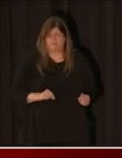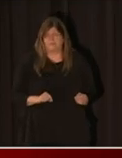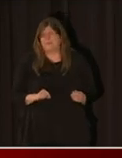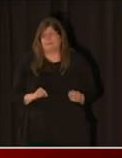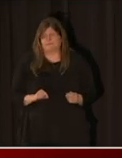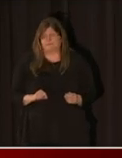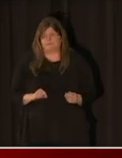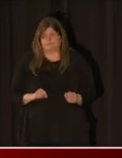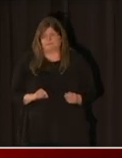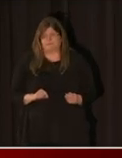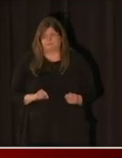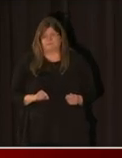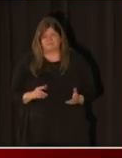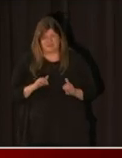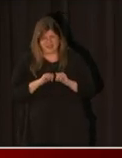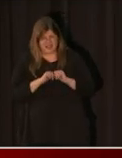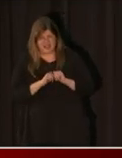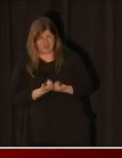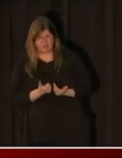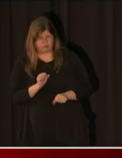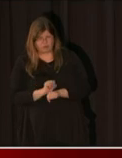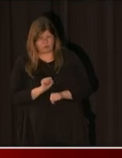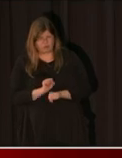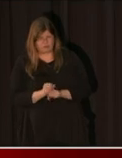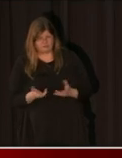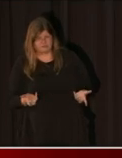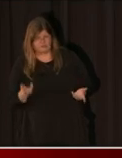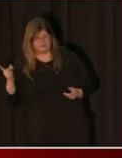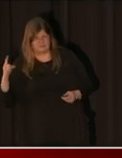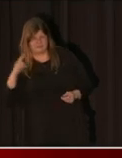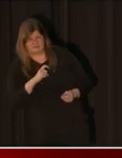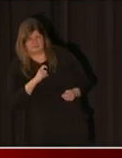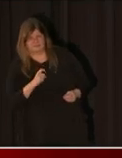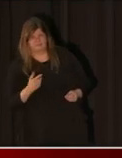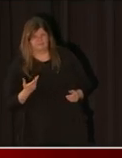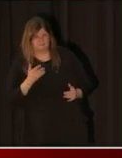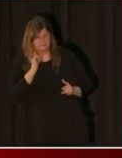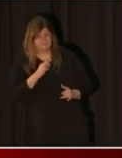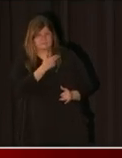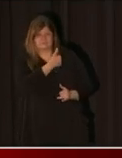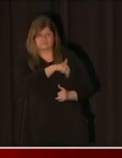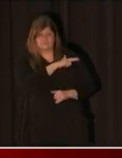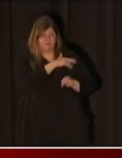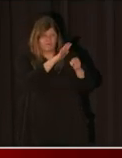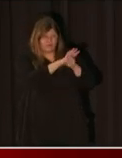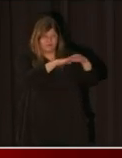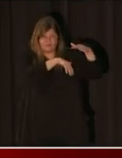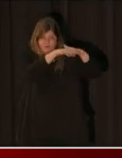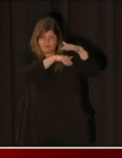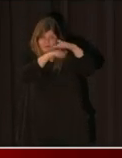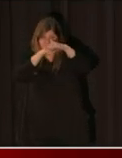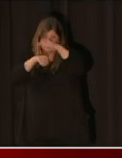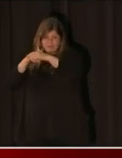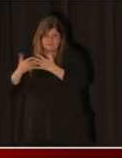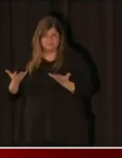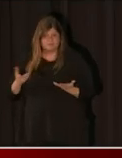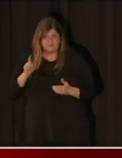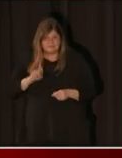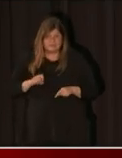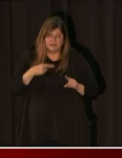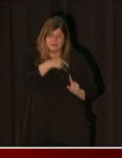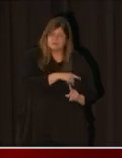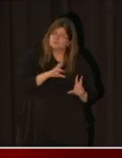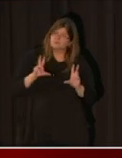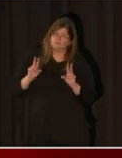hospitals approaching capacity? Will this place ever be needed, you think? We hope it won't ever be needed, but it will be there in